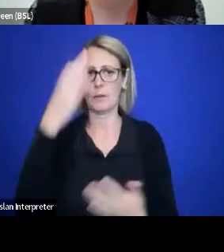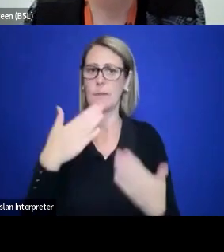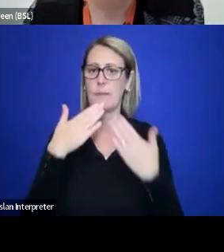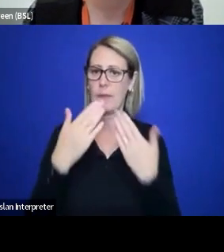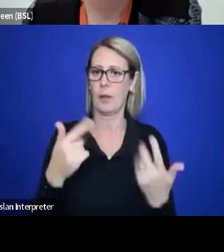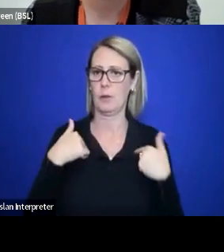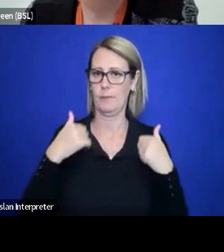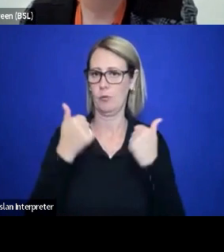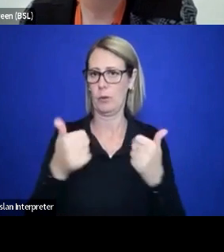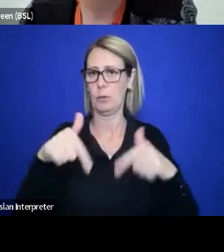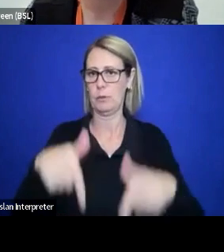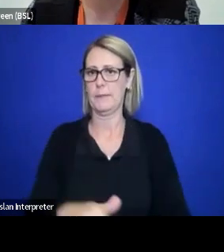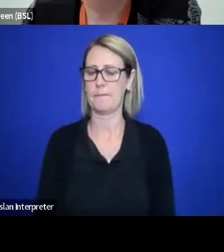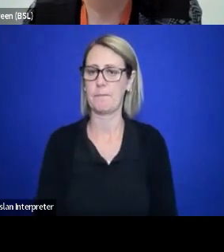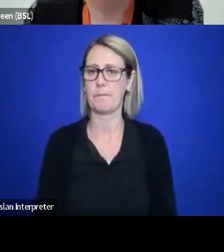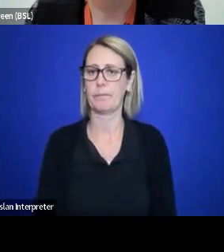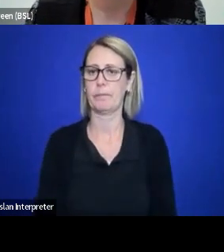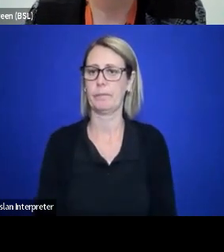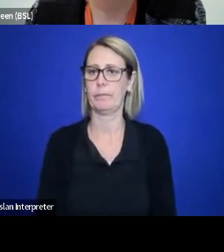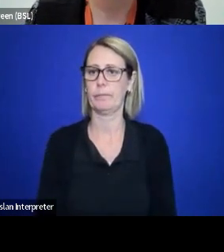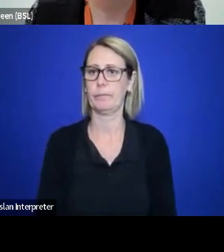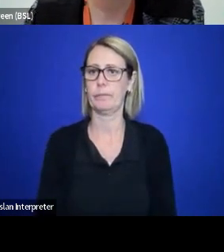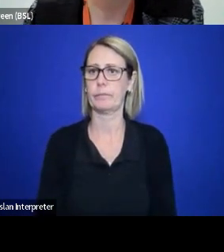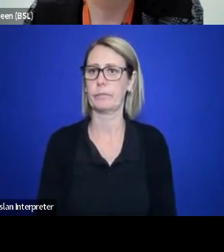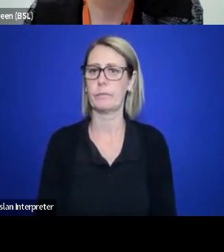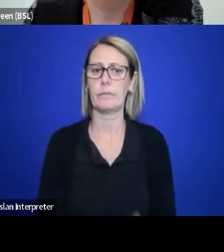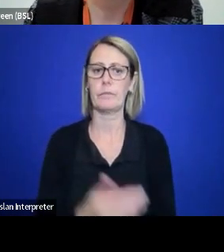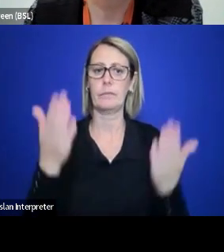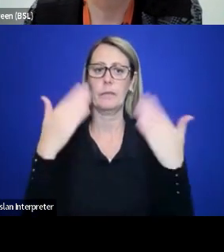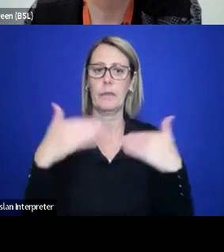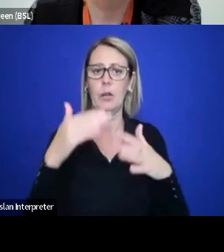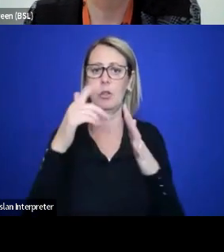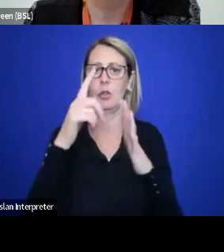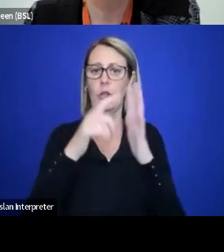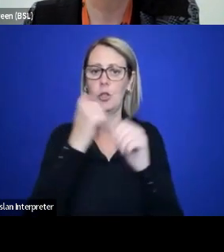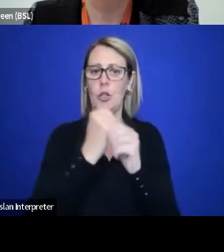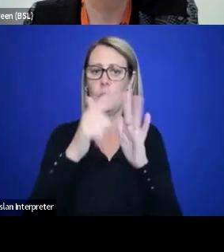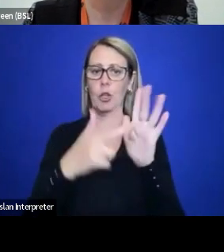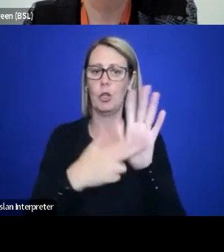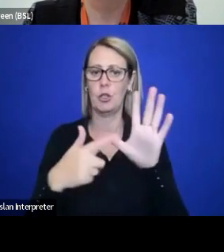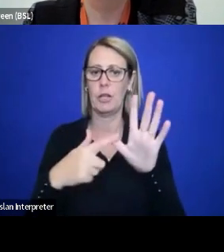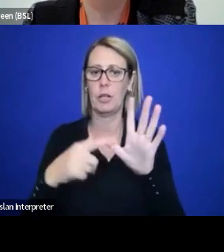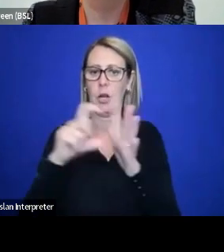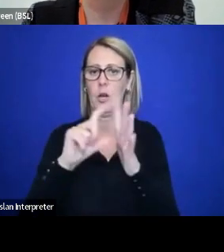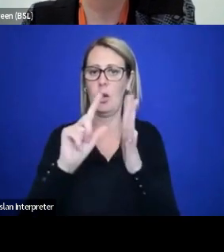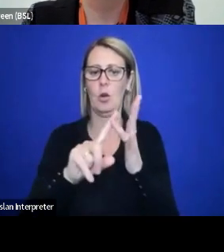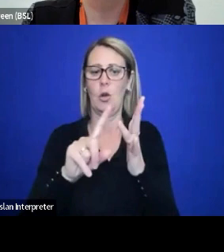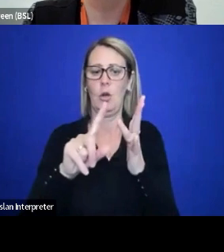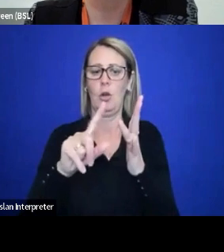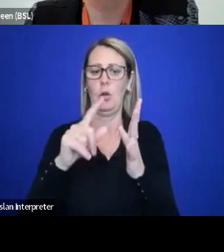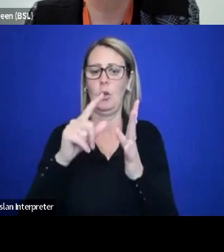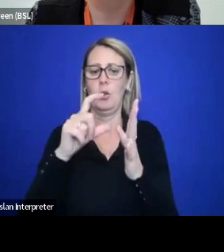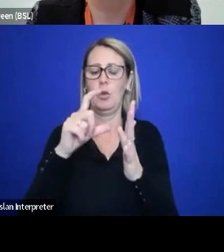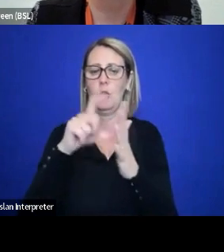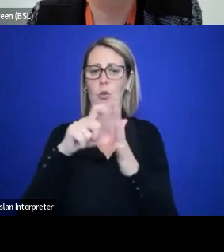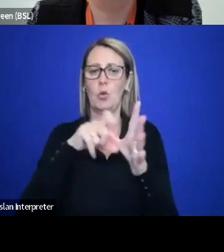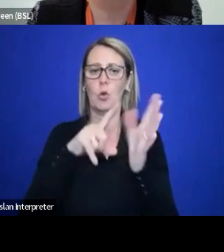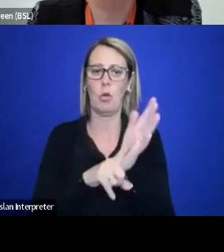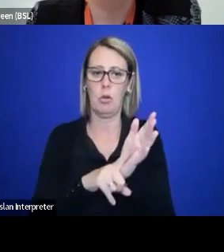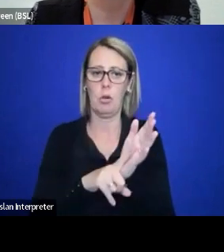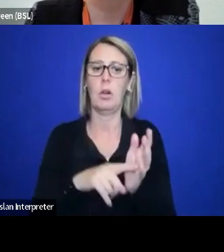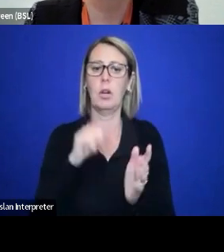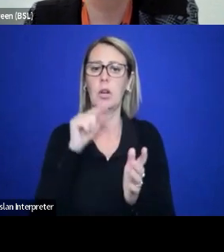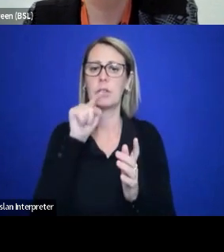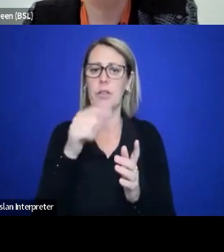Courtney. Our next panelist is Gina Dougal. So Gina Dougal is a dynamic leader who brings